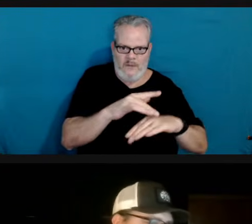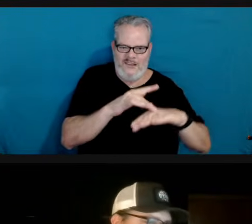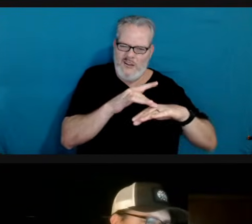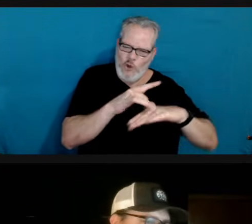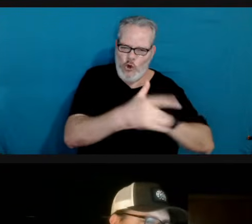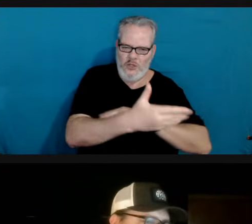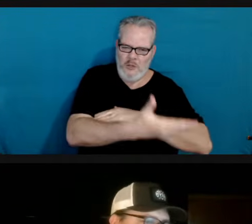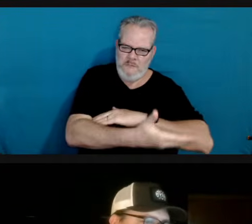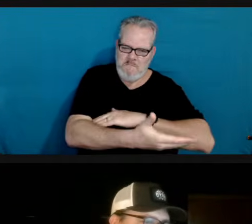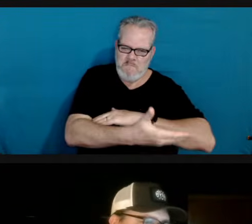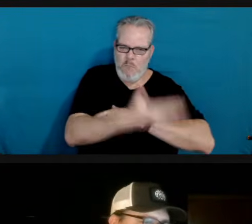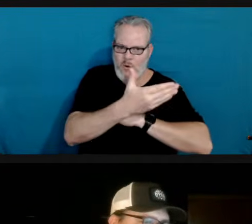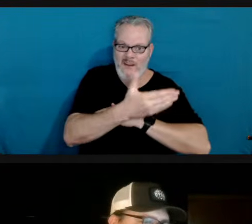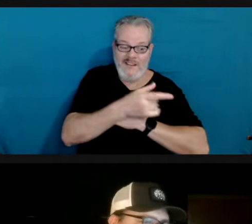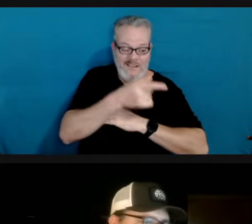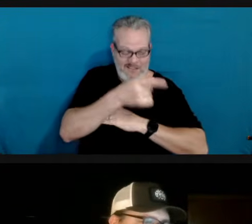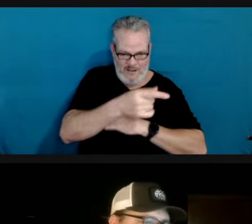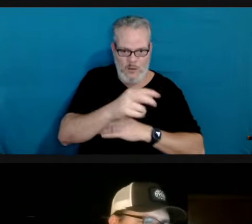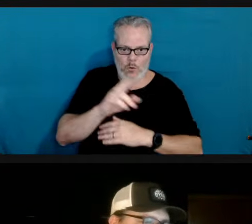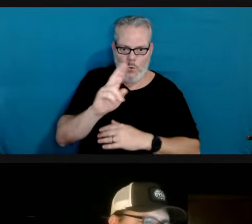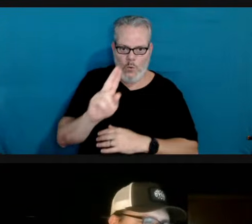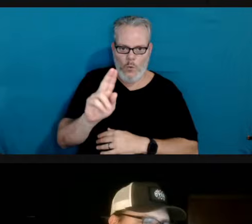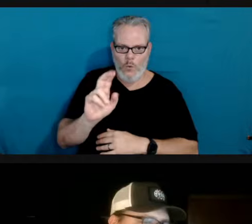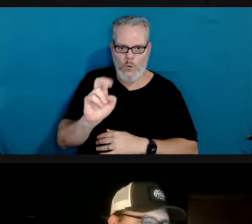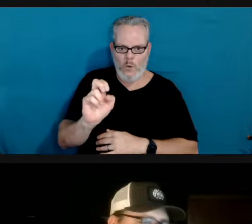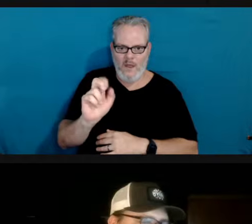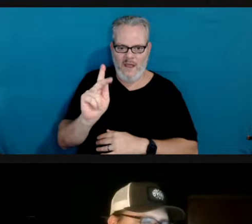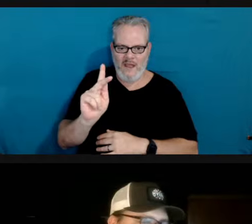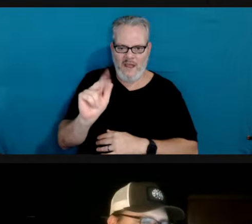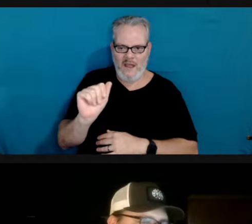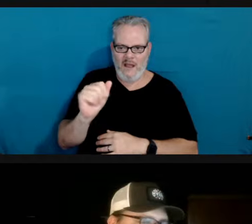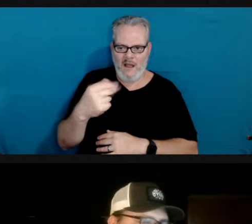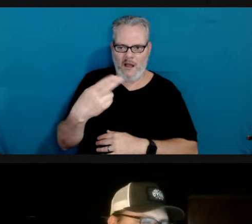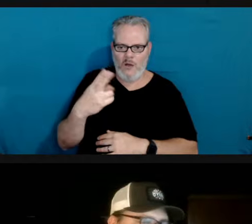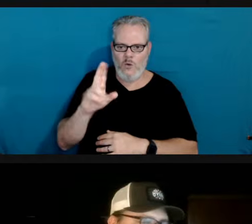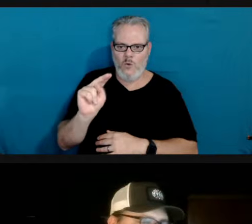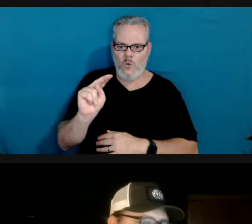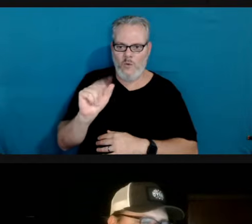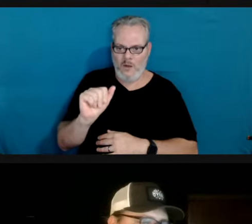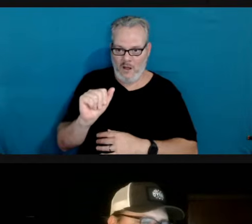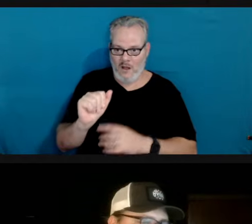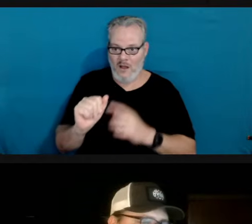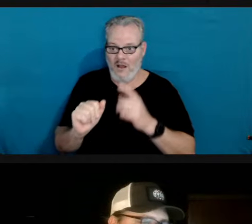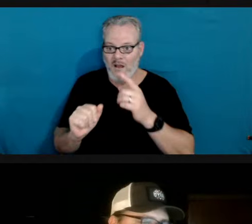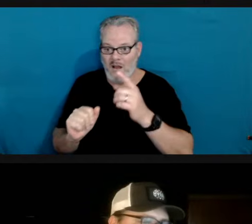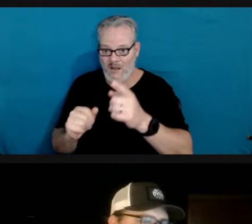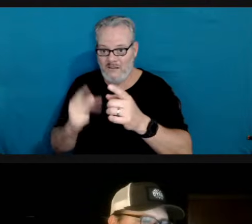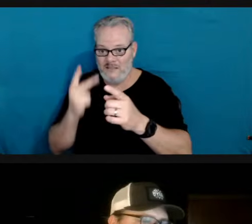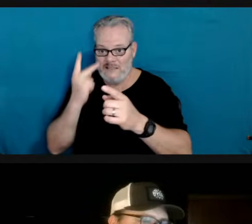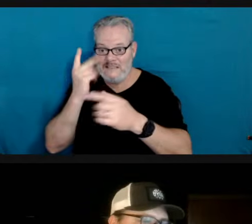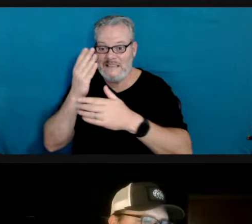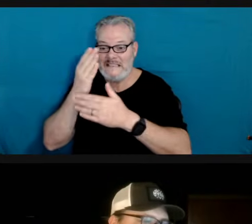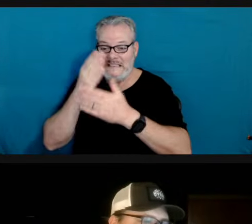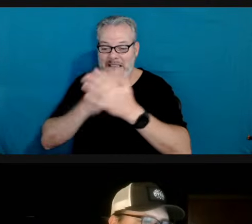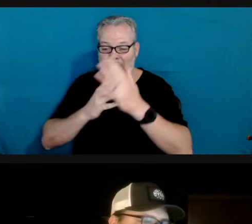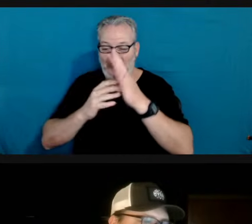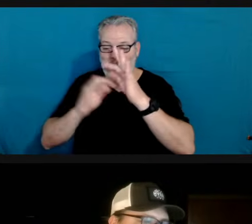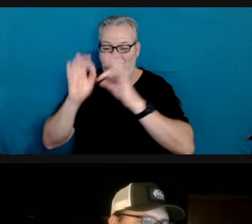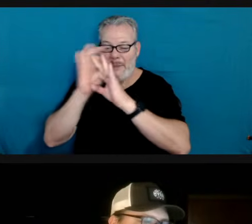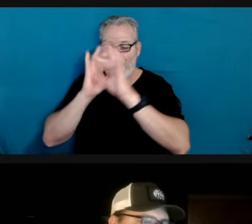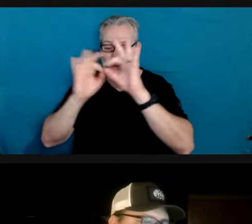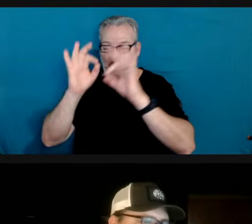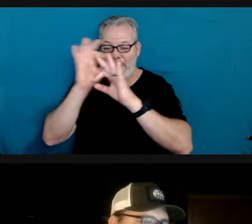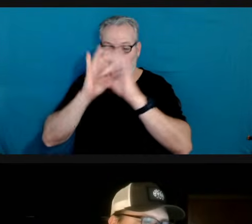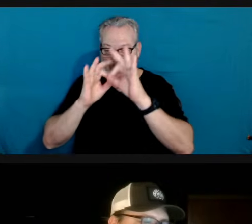true at Uekahuna for SO2. And as far as particulate matter, which is what that purple arrow can detect, right? That's